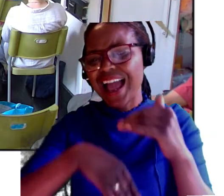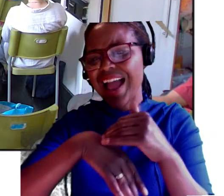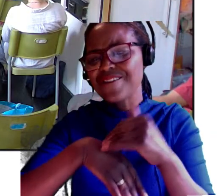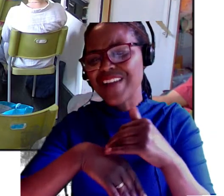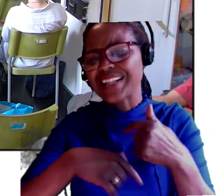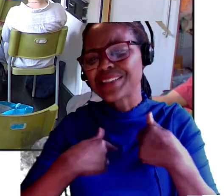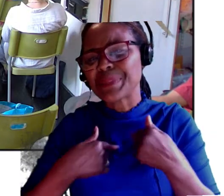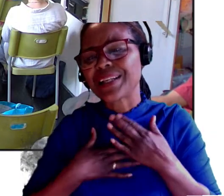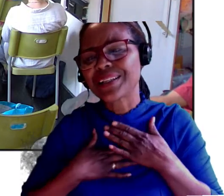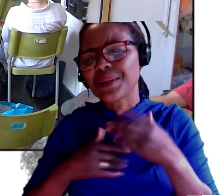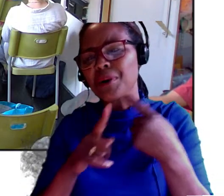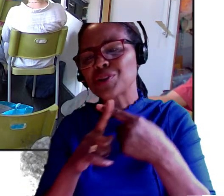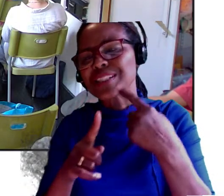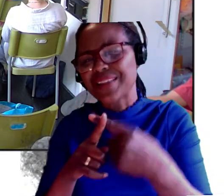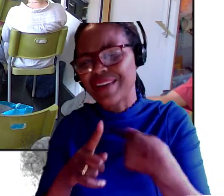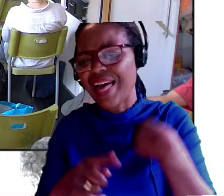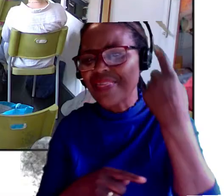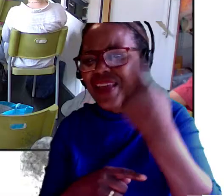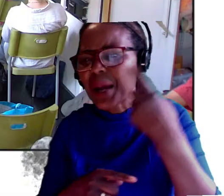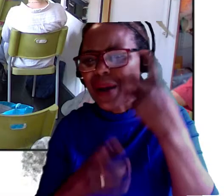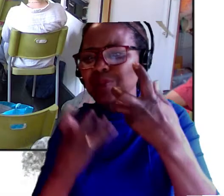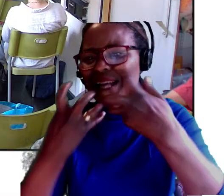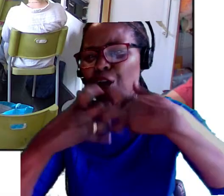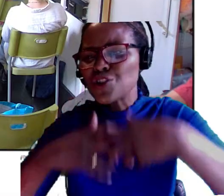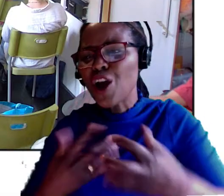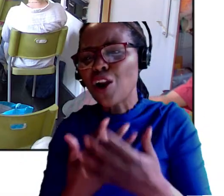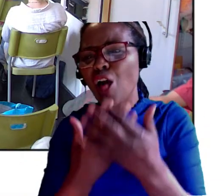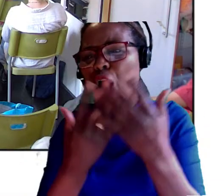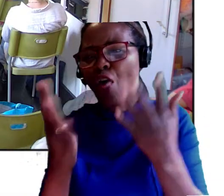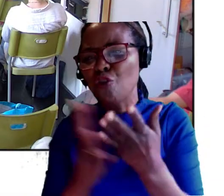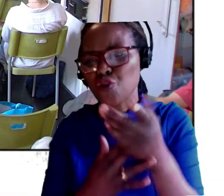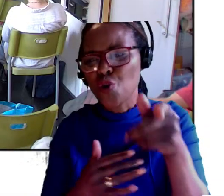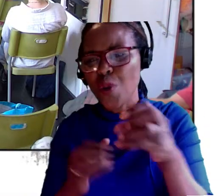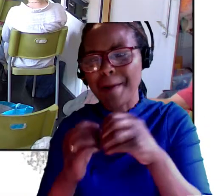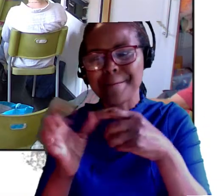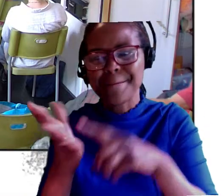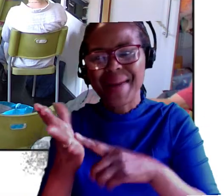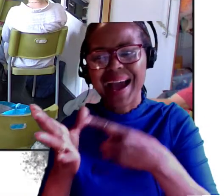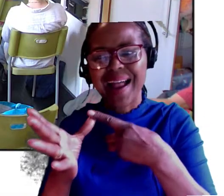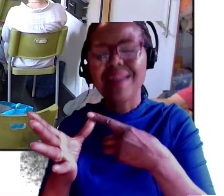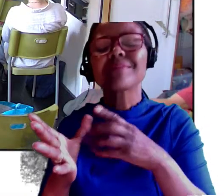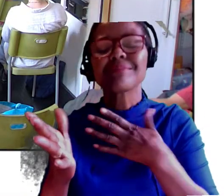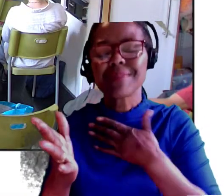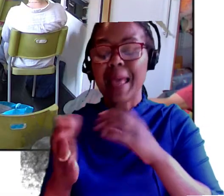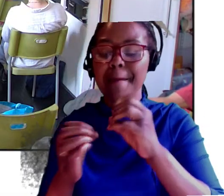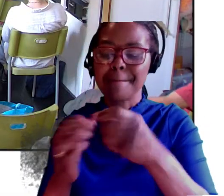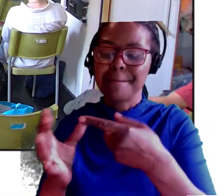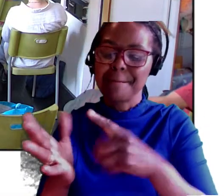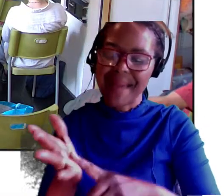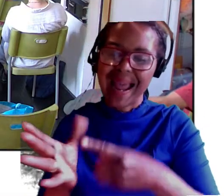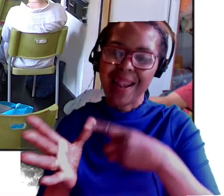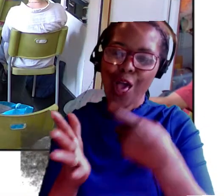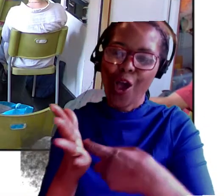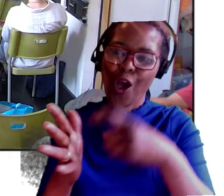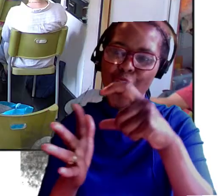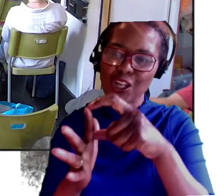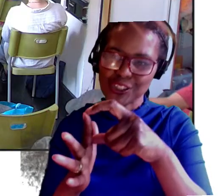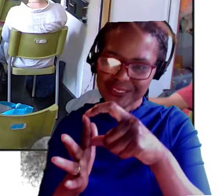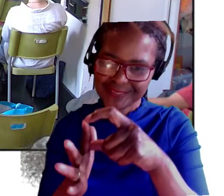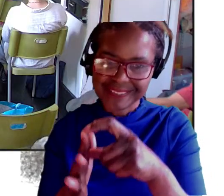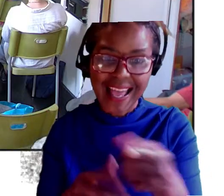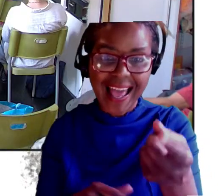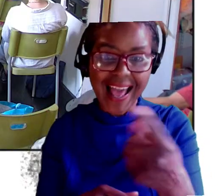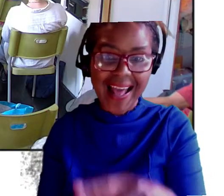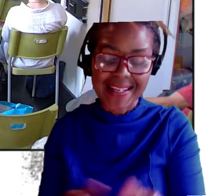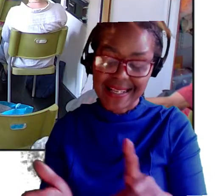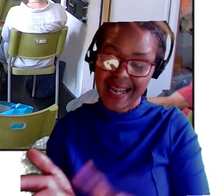the technologies that I use that way as well. So there's Ballard and there's Le Guin as well,